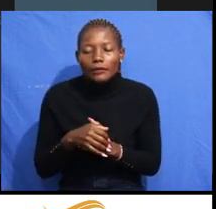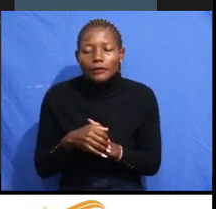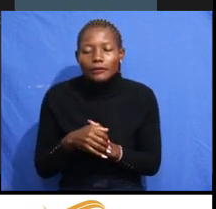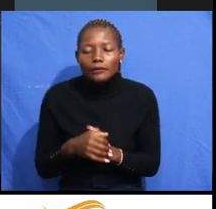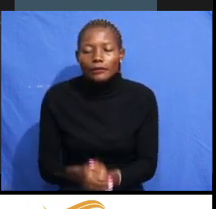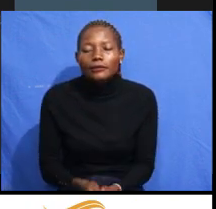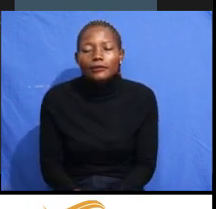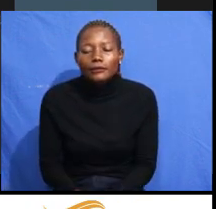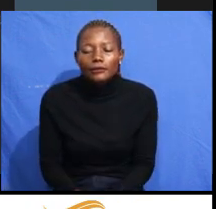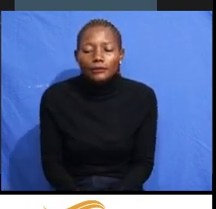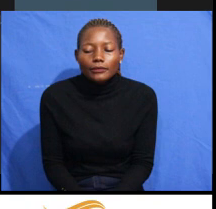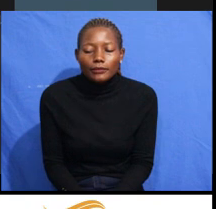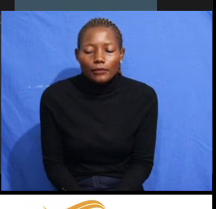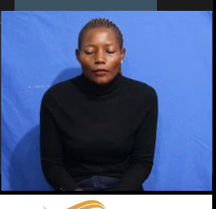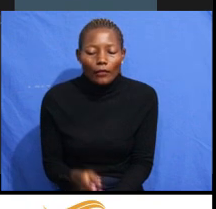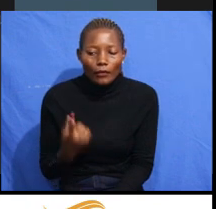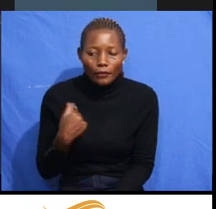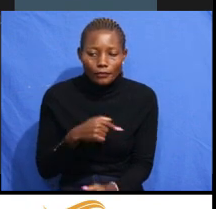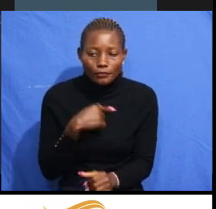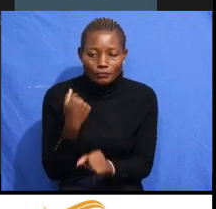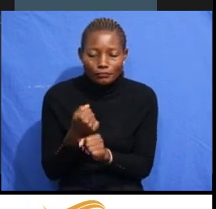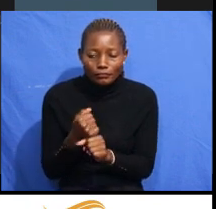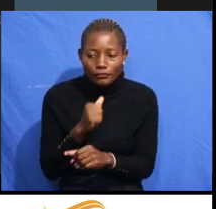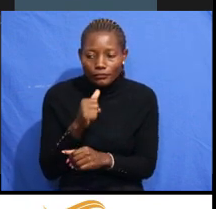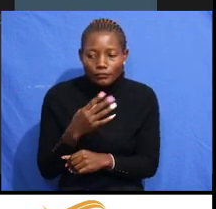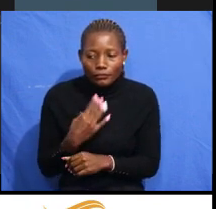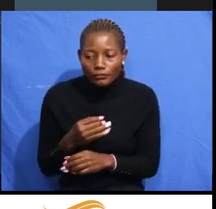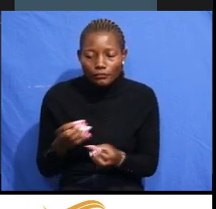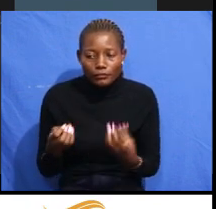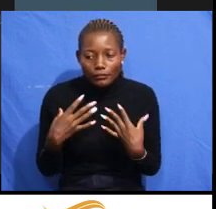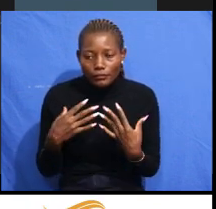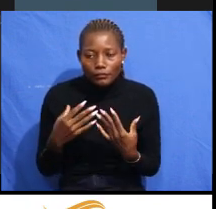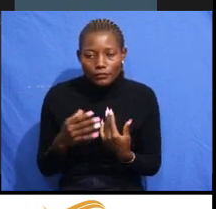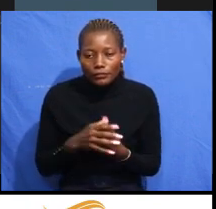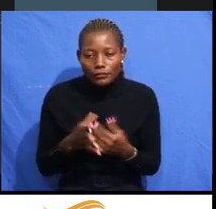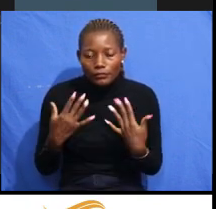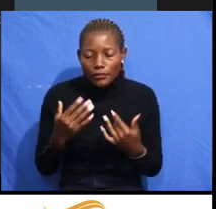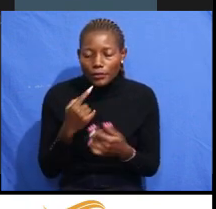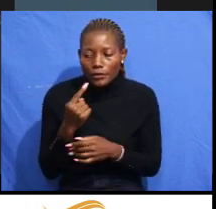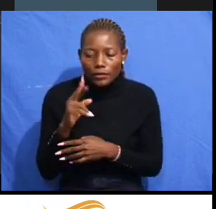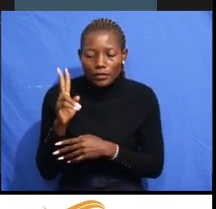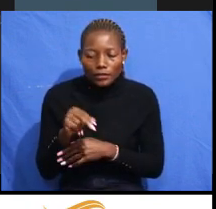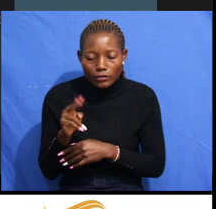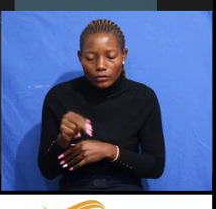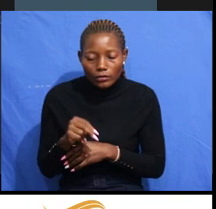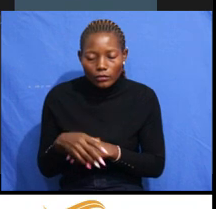Yeah. We don't want to scare. We don't want to scare by somebody saying no. Or